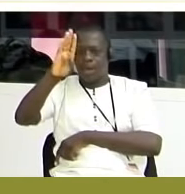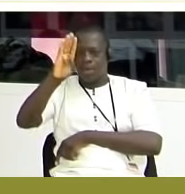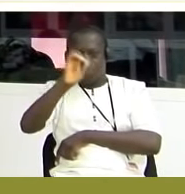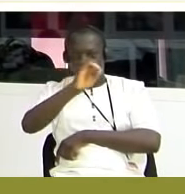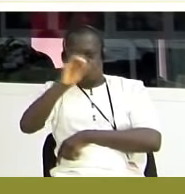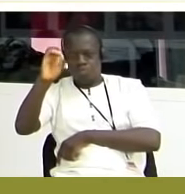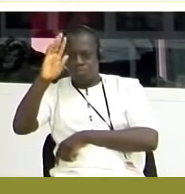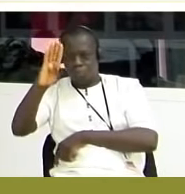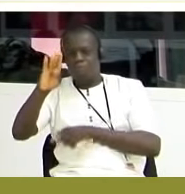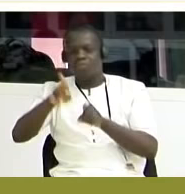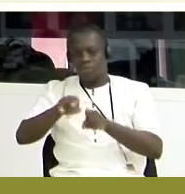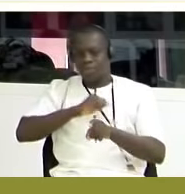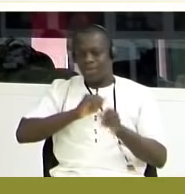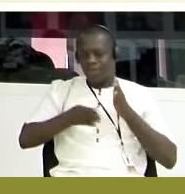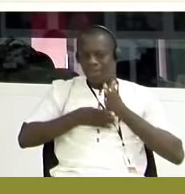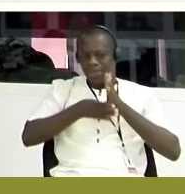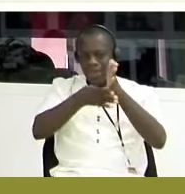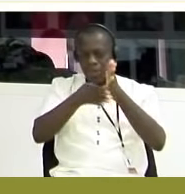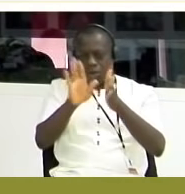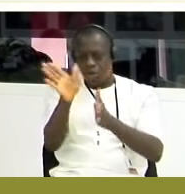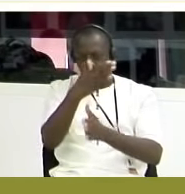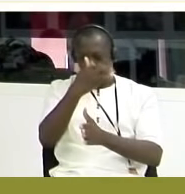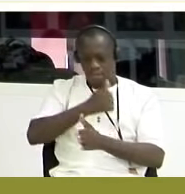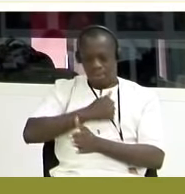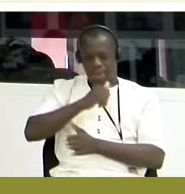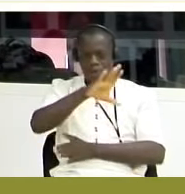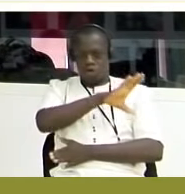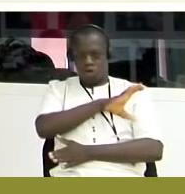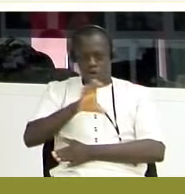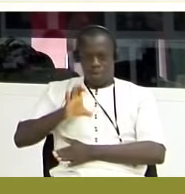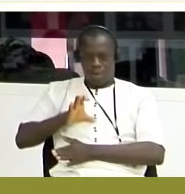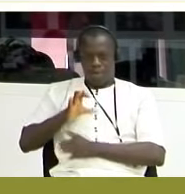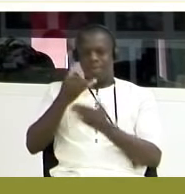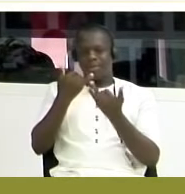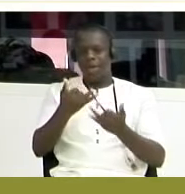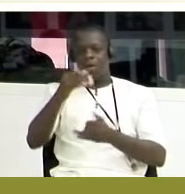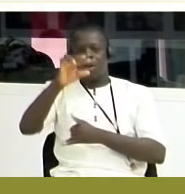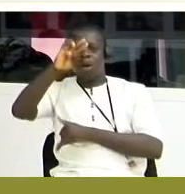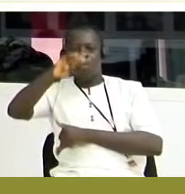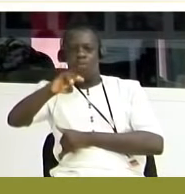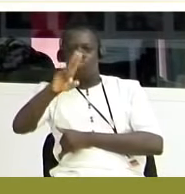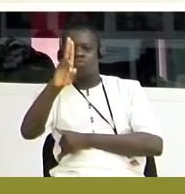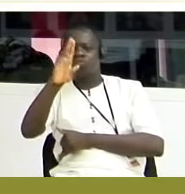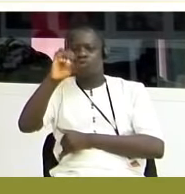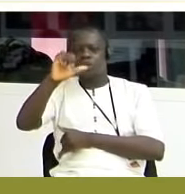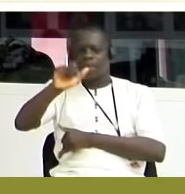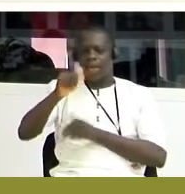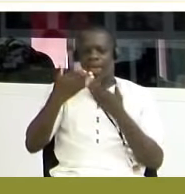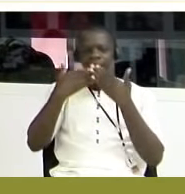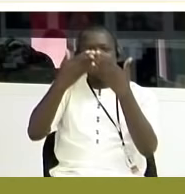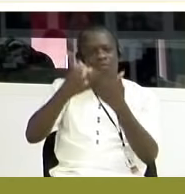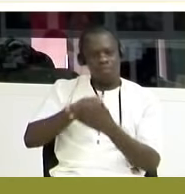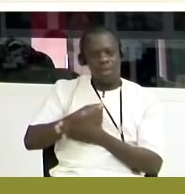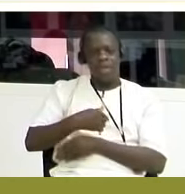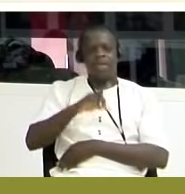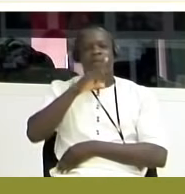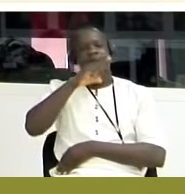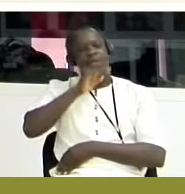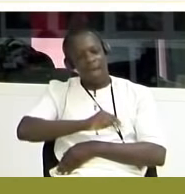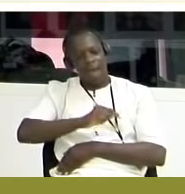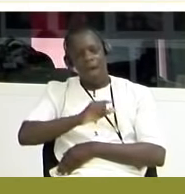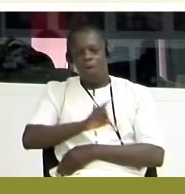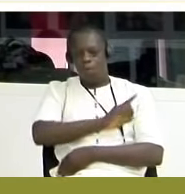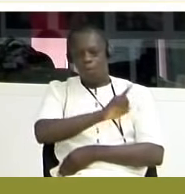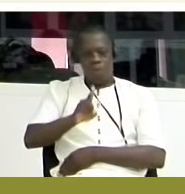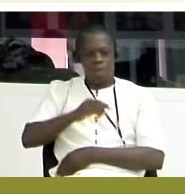house. And Musa Mboub told me, "Sir, we came for you." I told